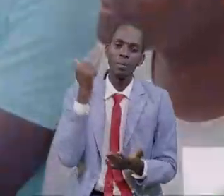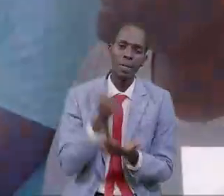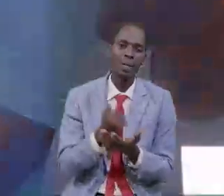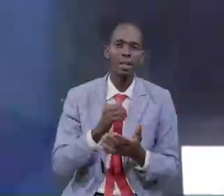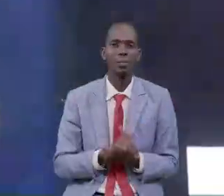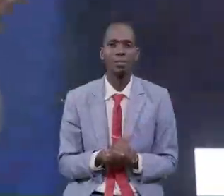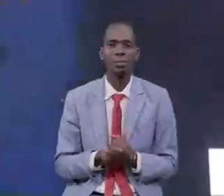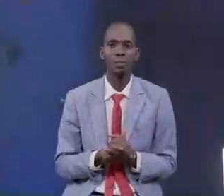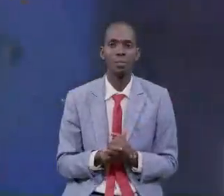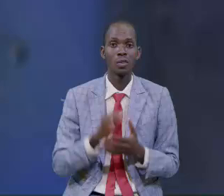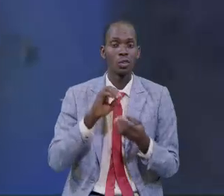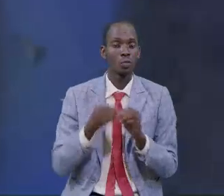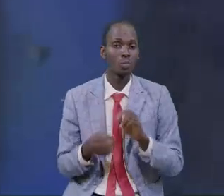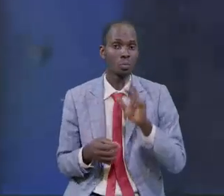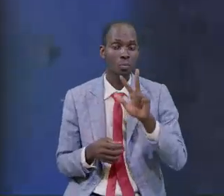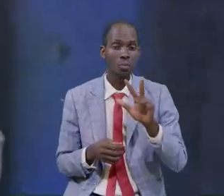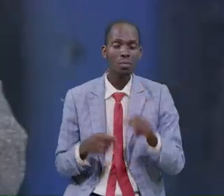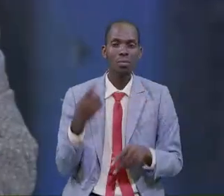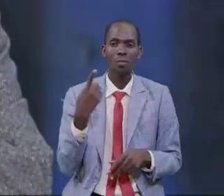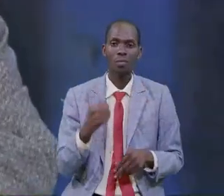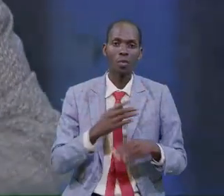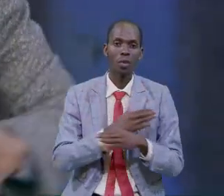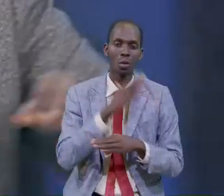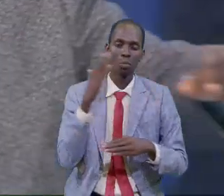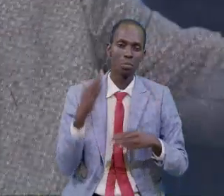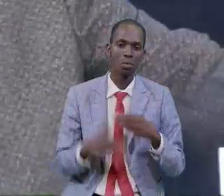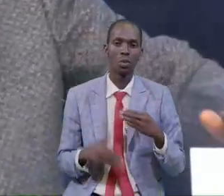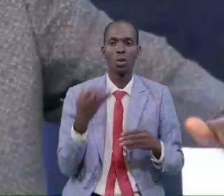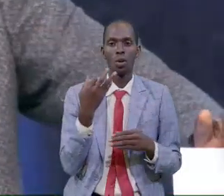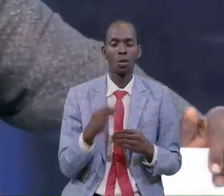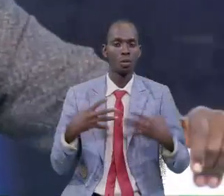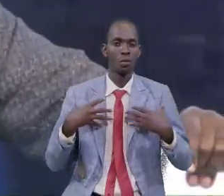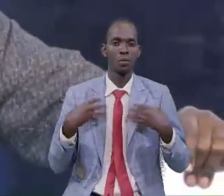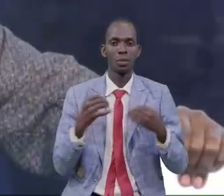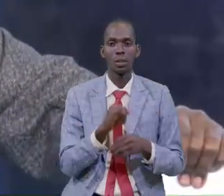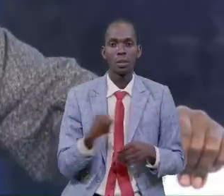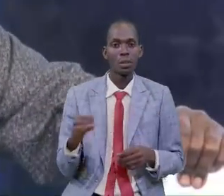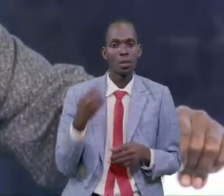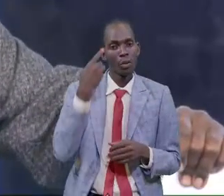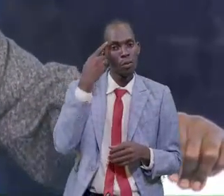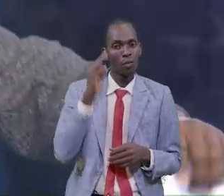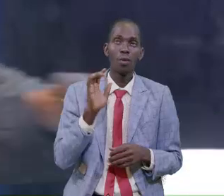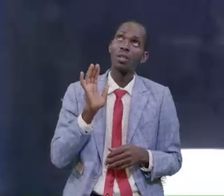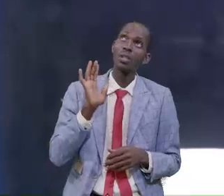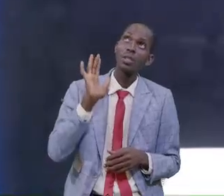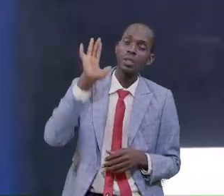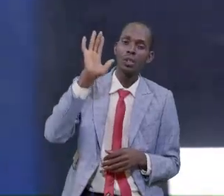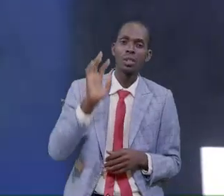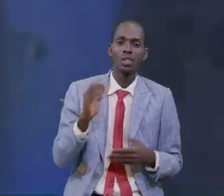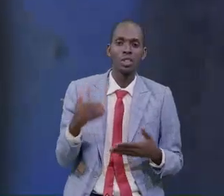three is the consummation of healing for his renewed people.